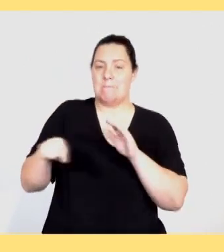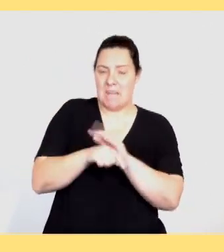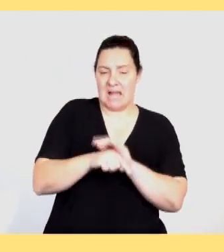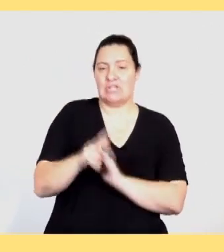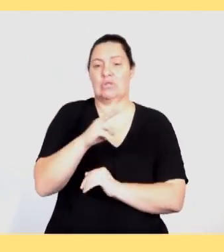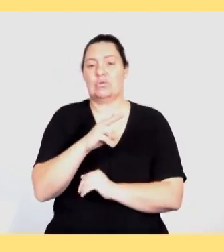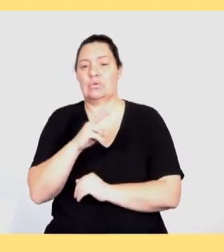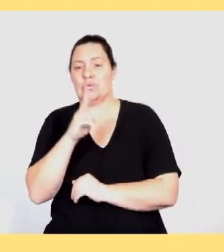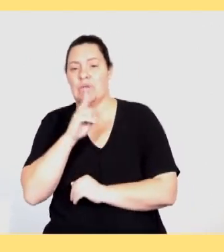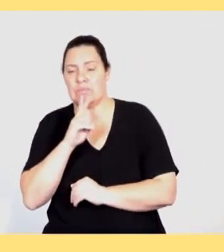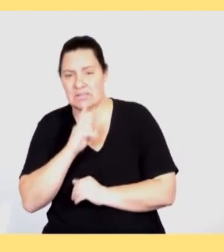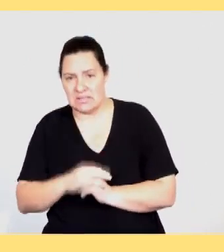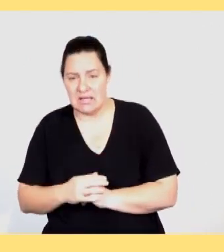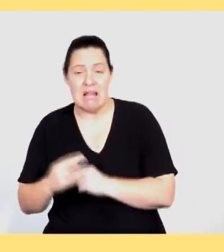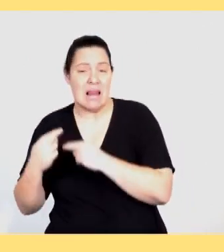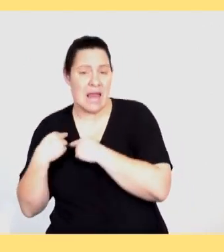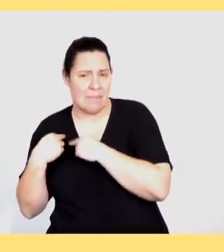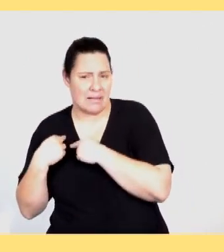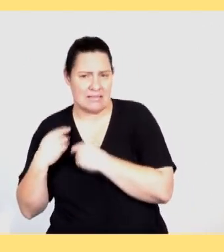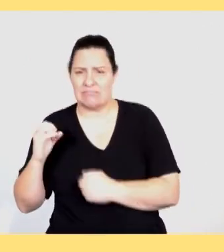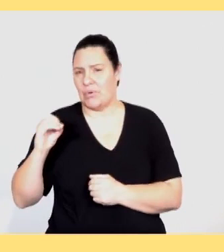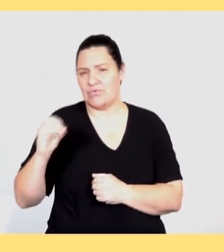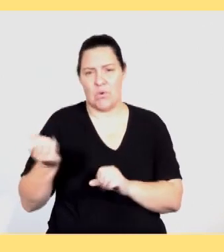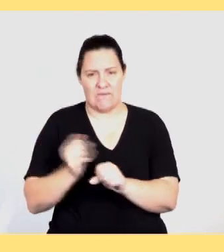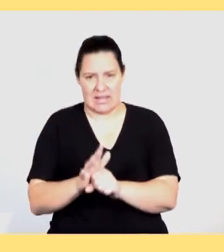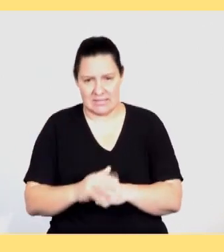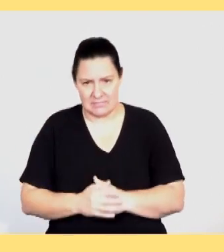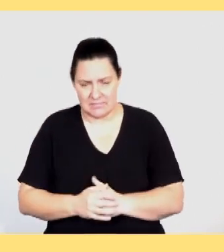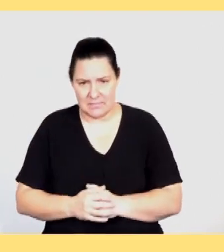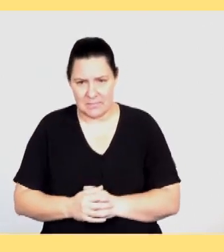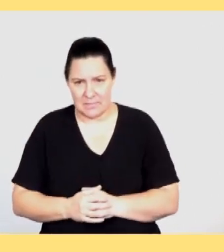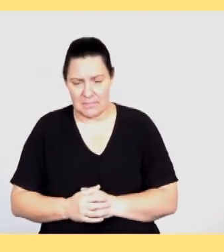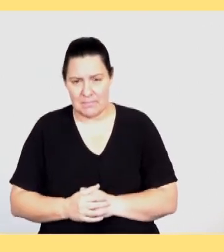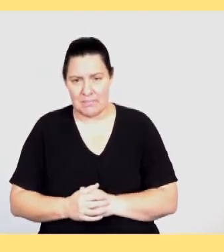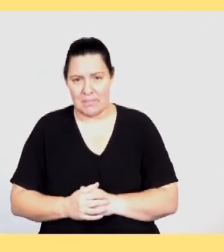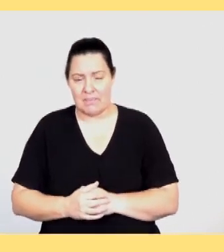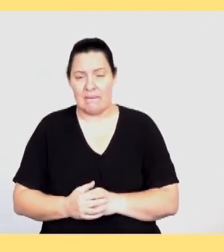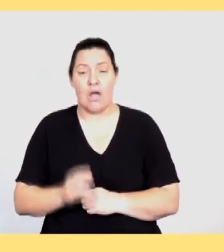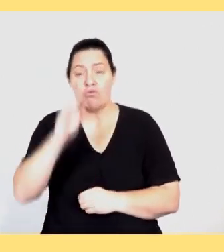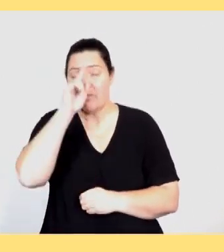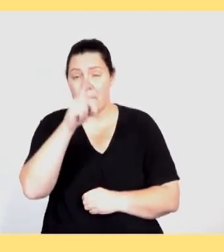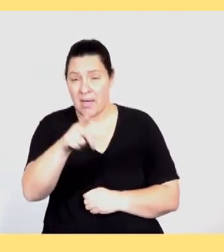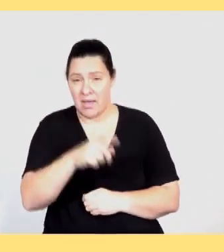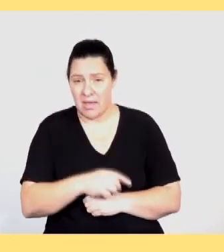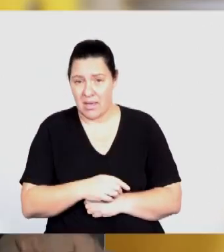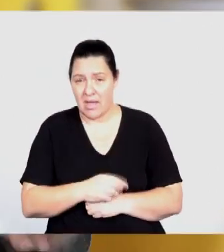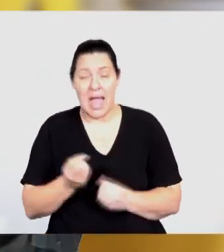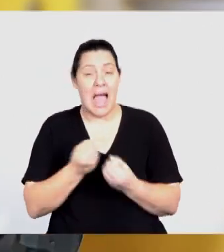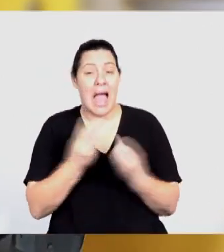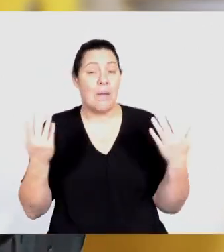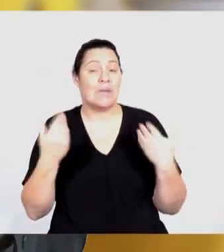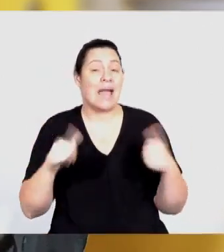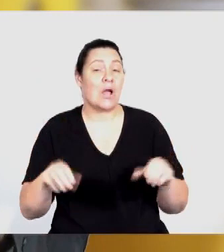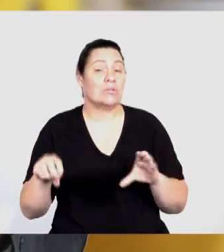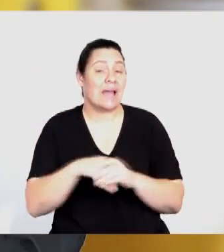be minus 2,000. Liabilities, no effect at all. But then remember how